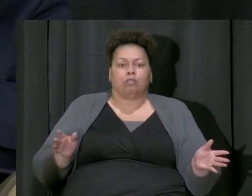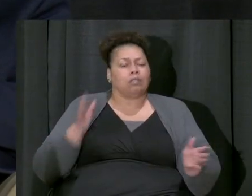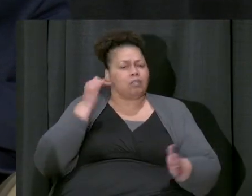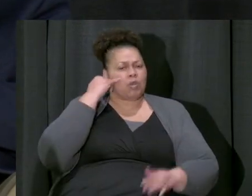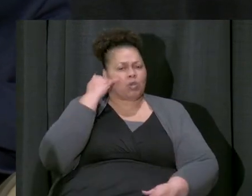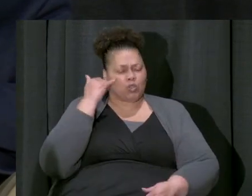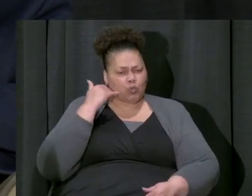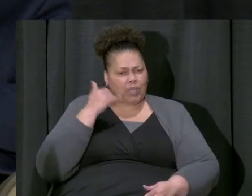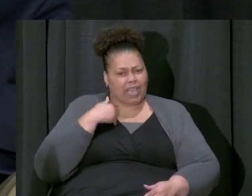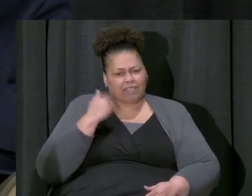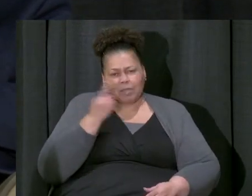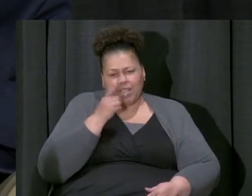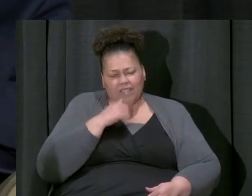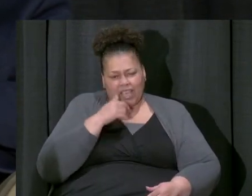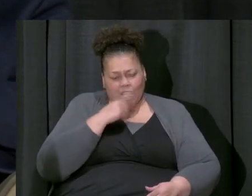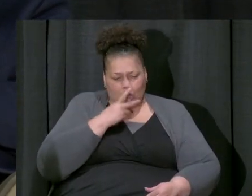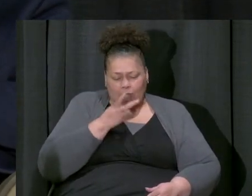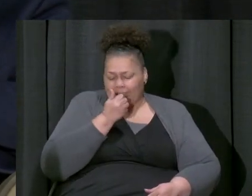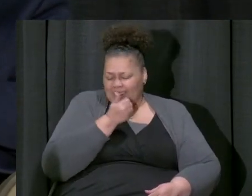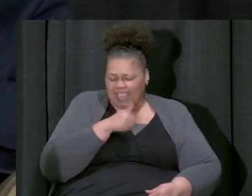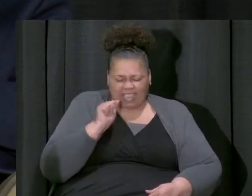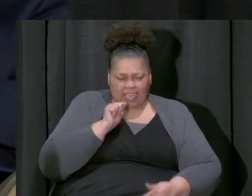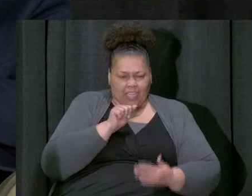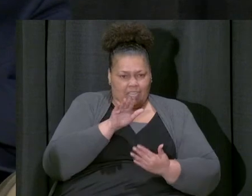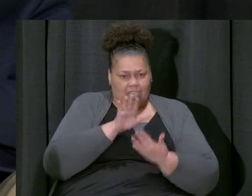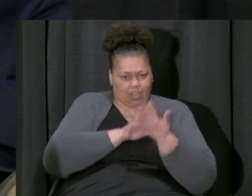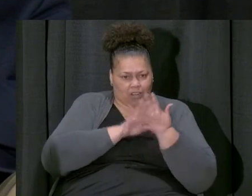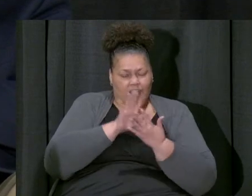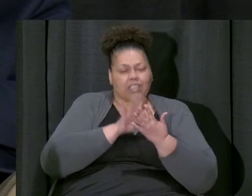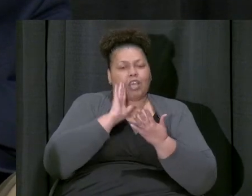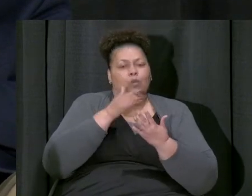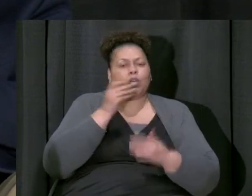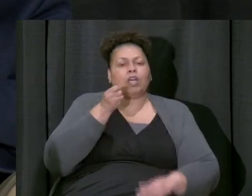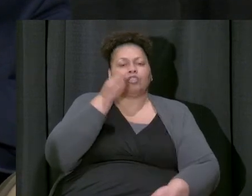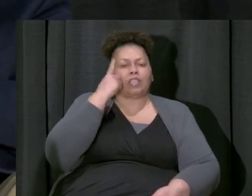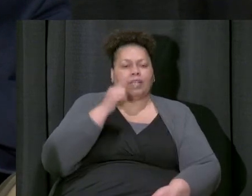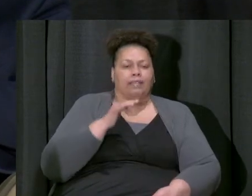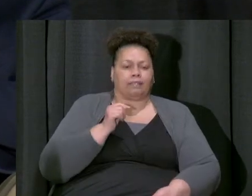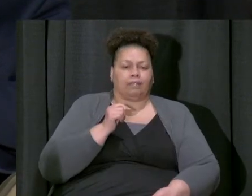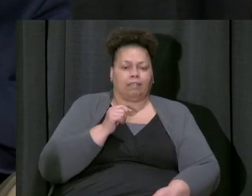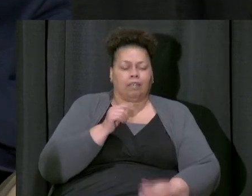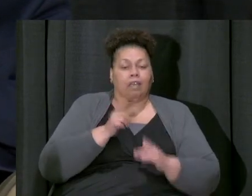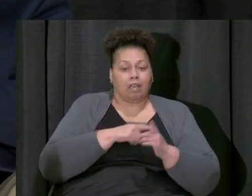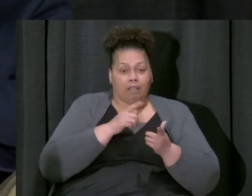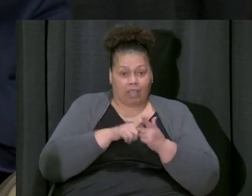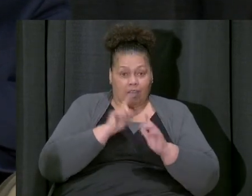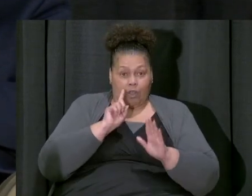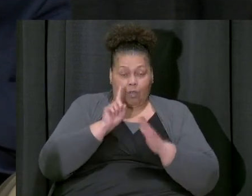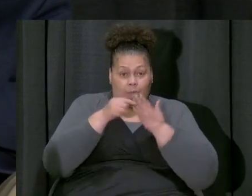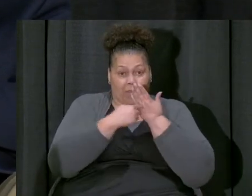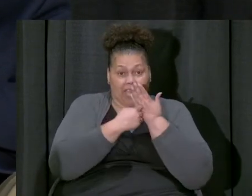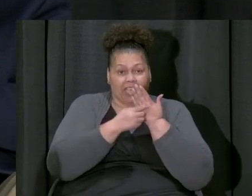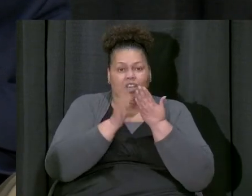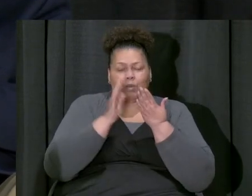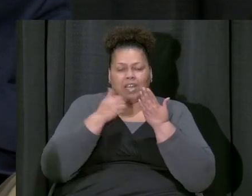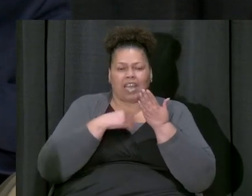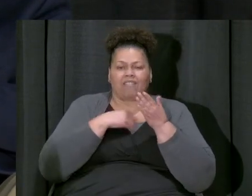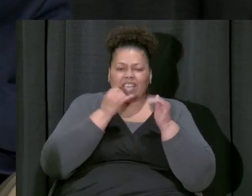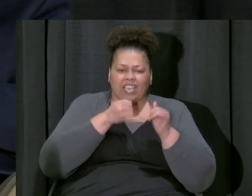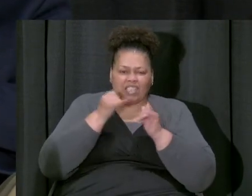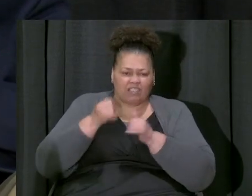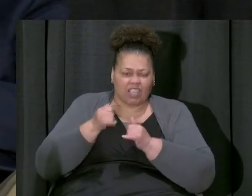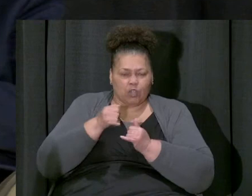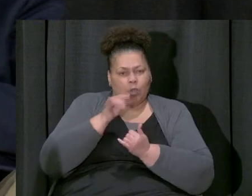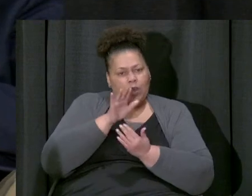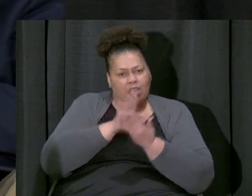look at any interface, and then it would understand it, okay? And then on the back, it would have an individual user